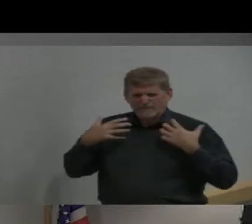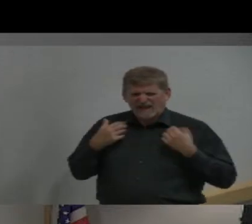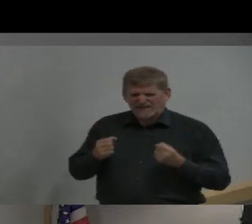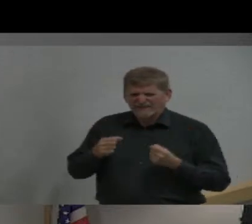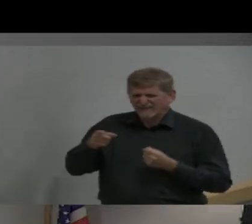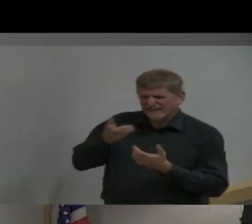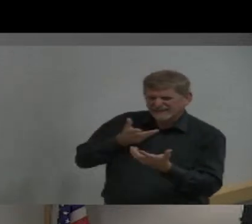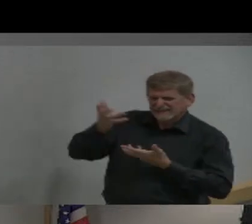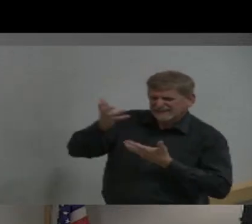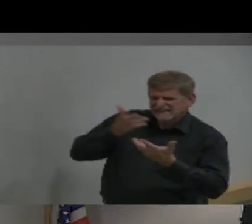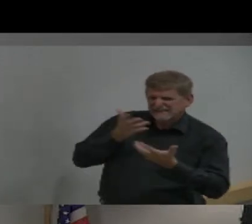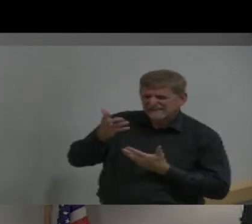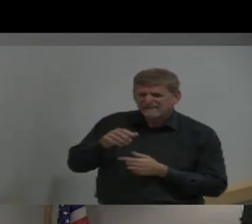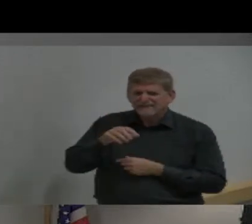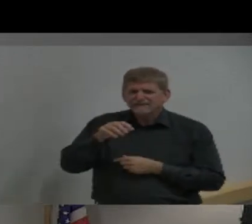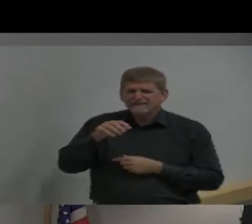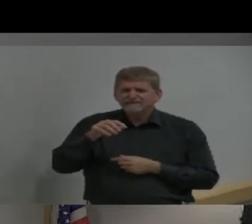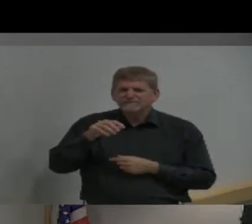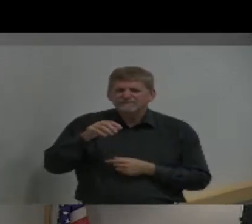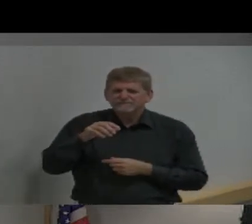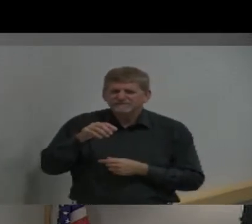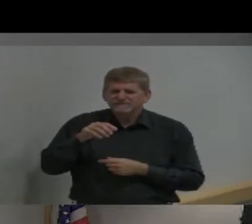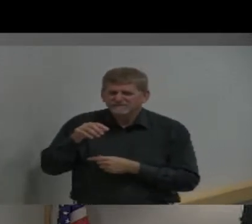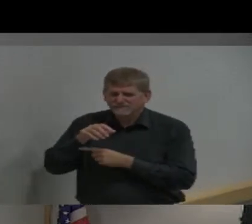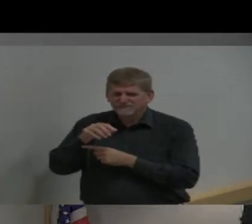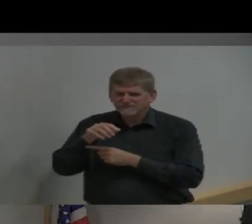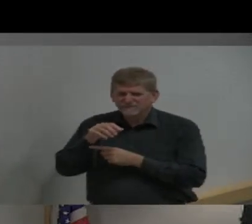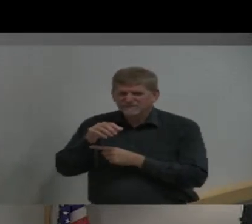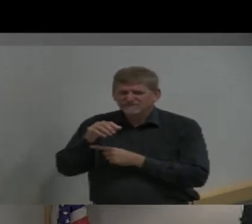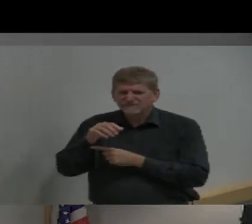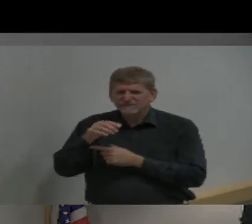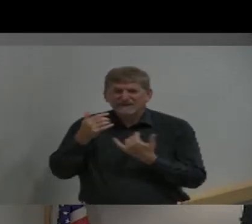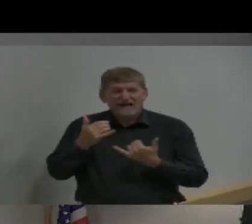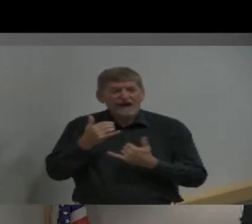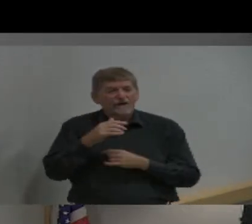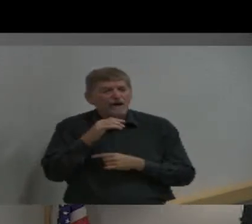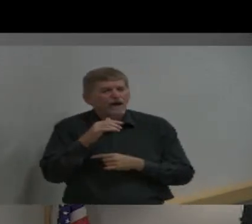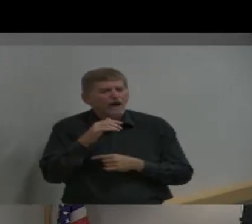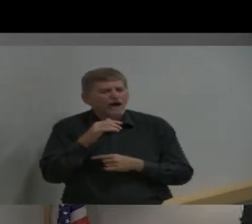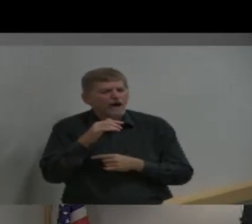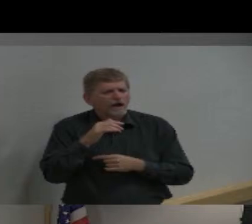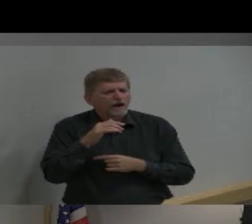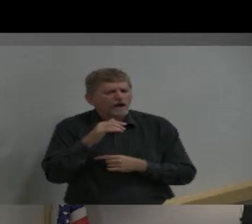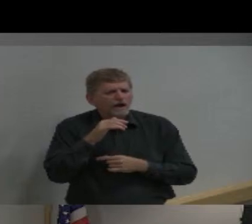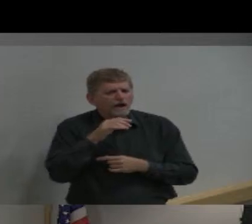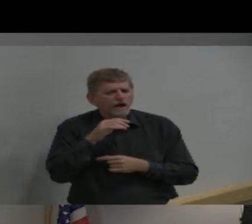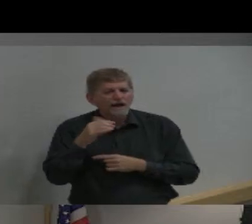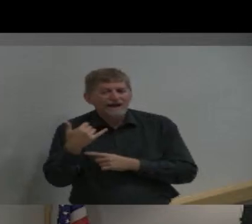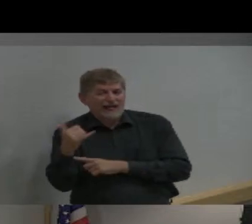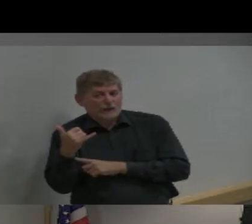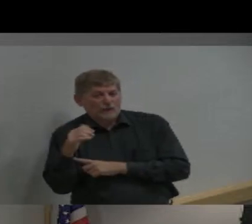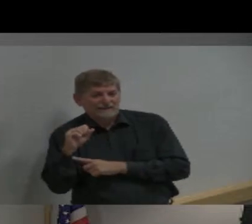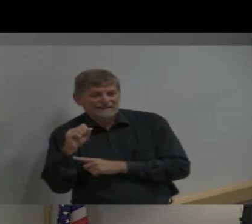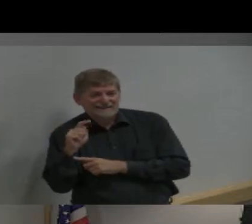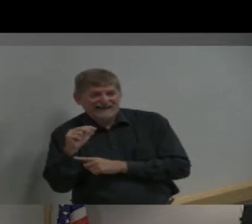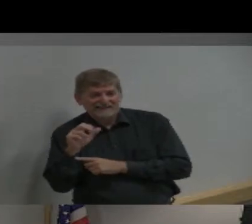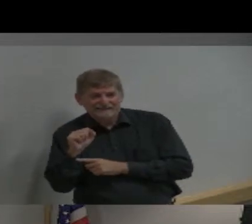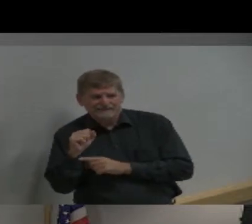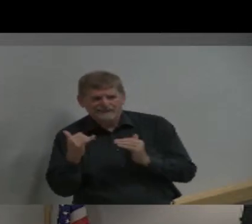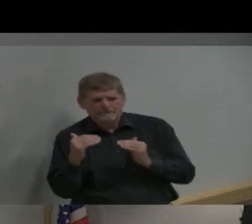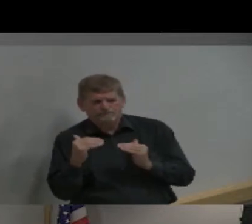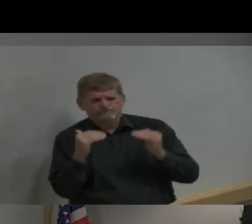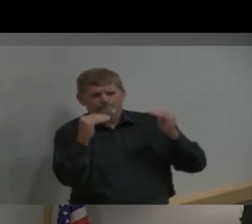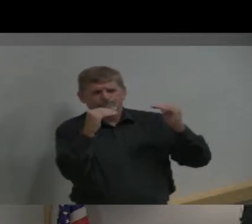status on their county metrics map on the Indiana State Department of Health dashboard. This status is based on our number of